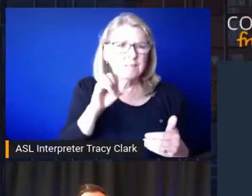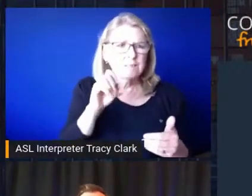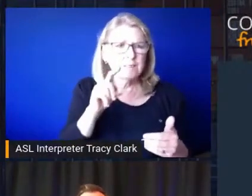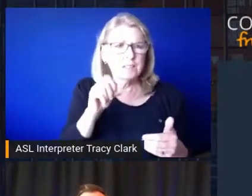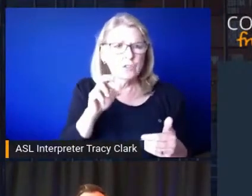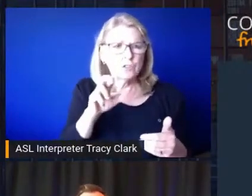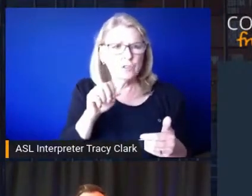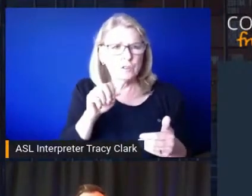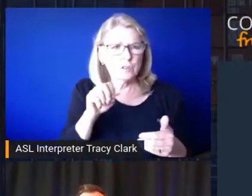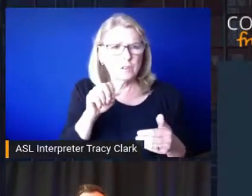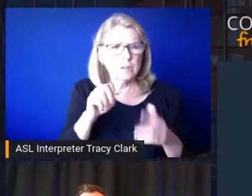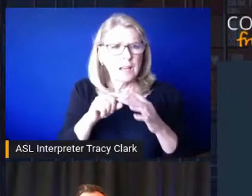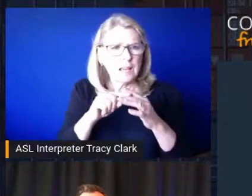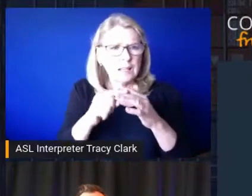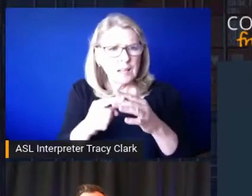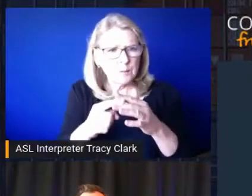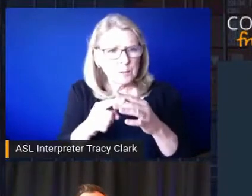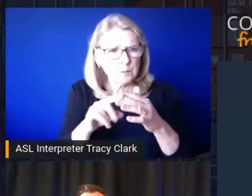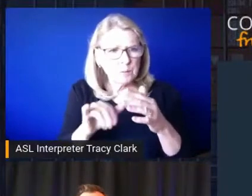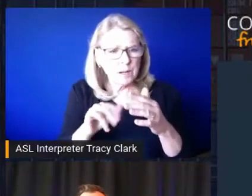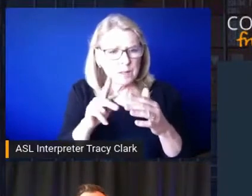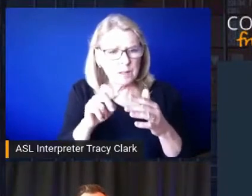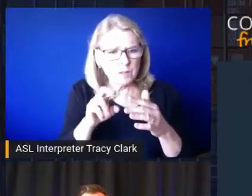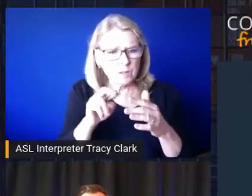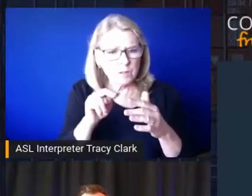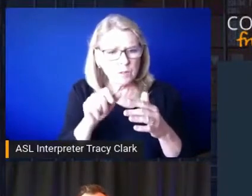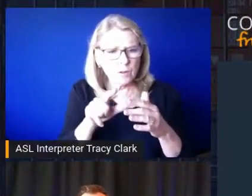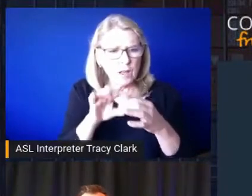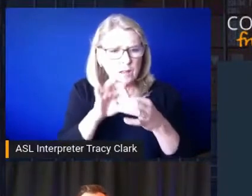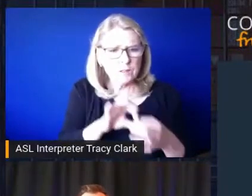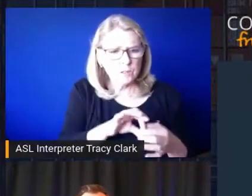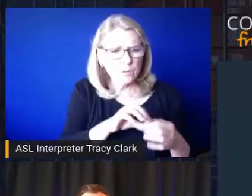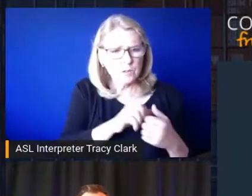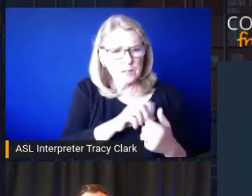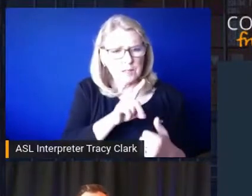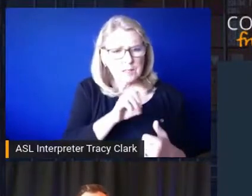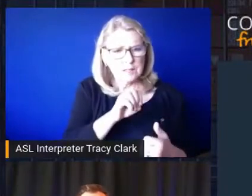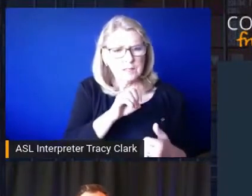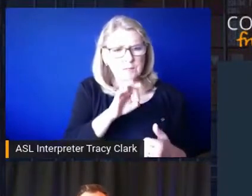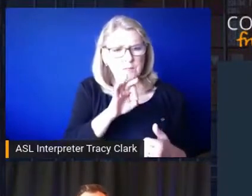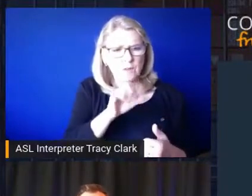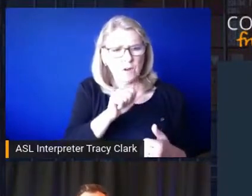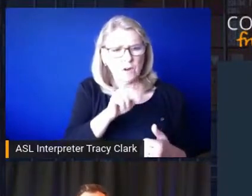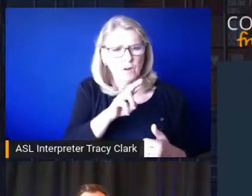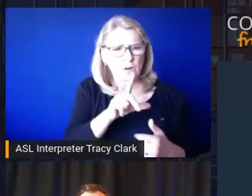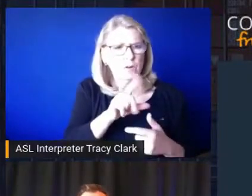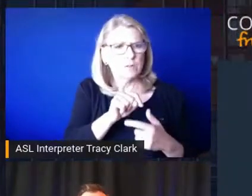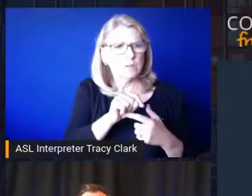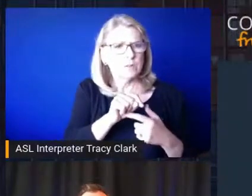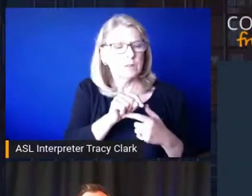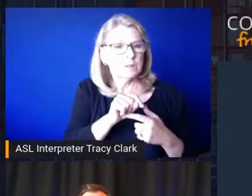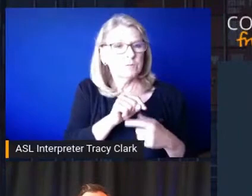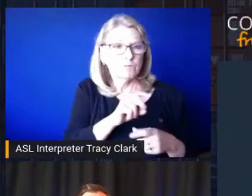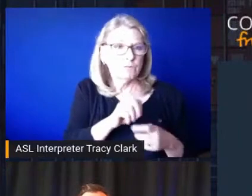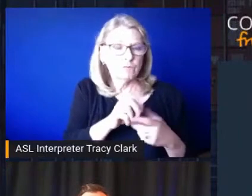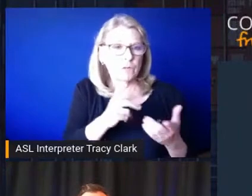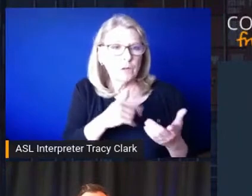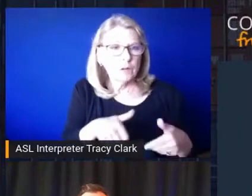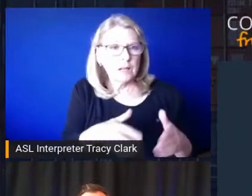default, within your distribution, gaining the benefits of performance and security, obviously, as